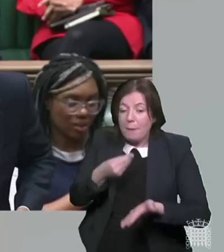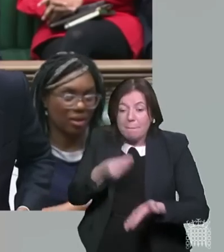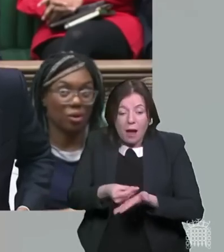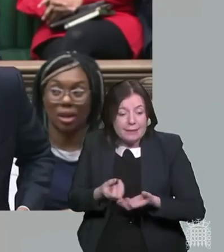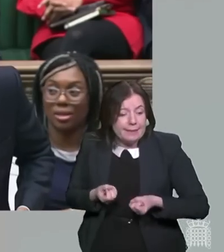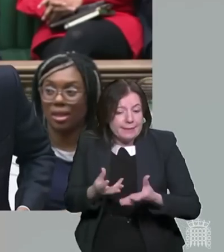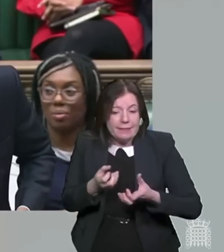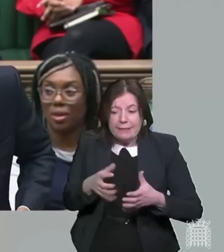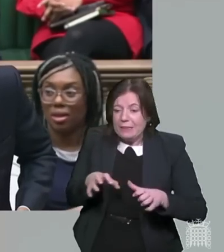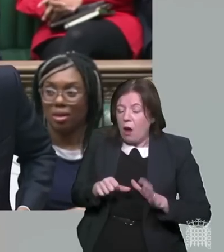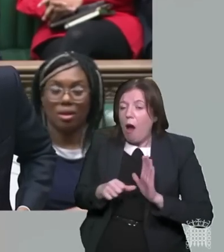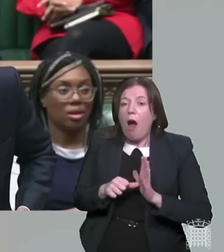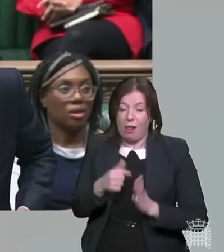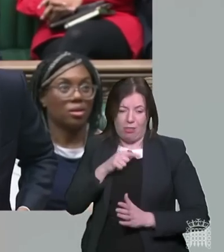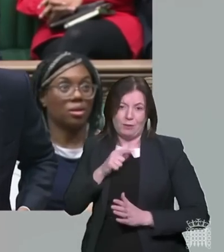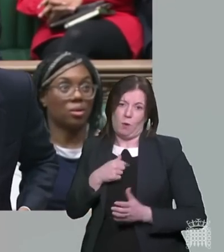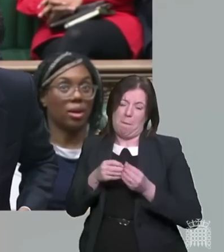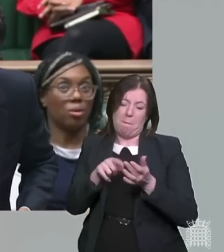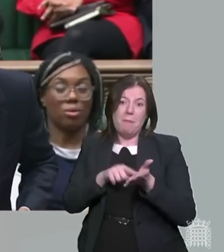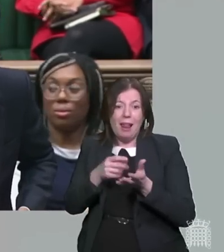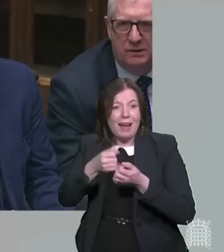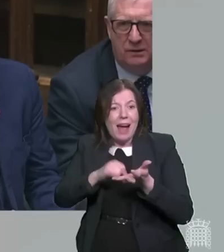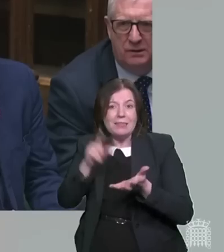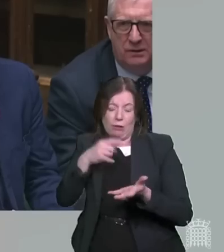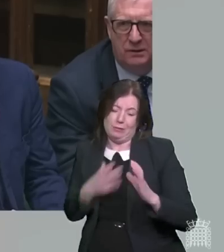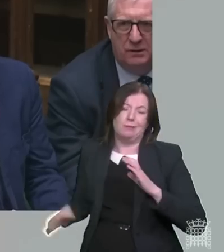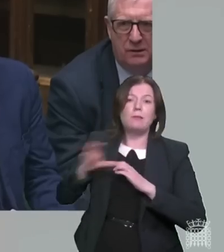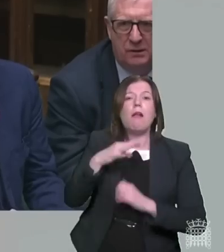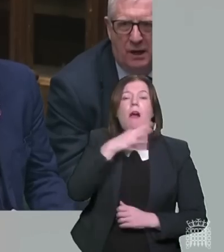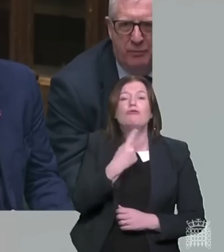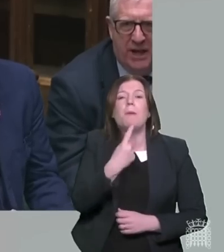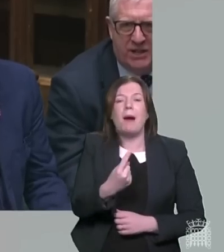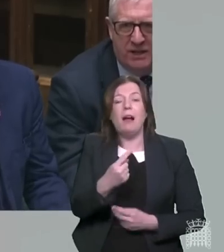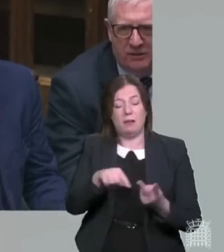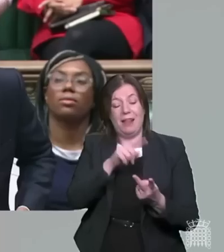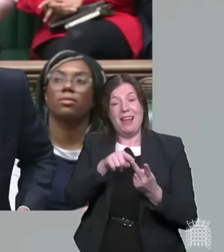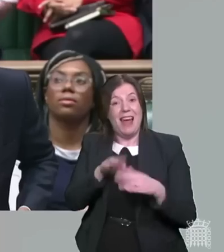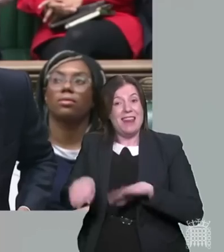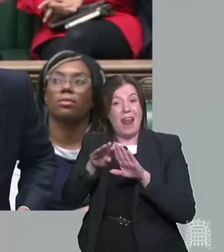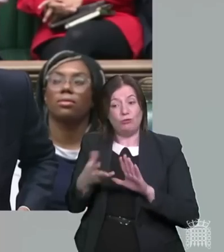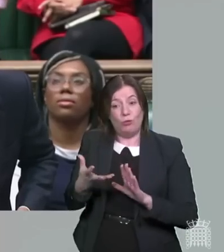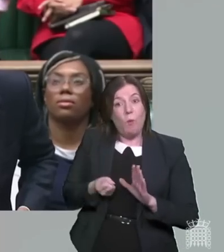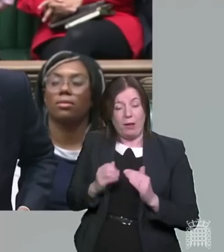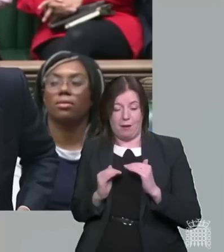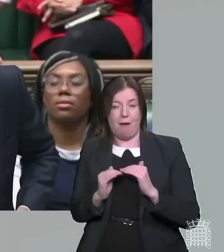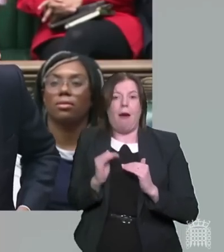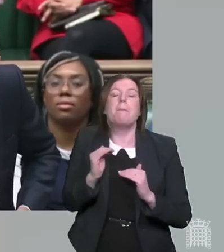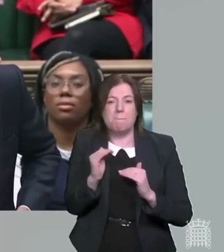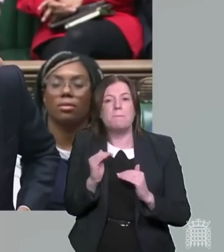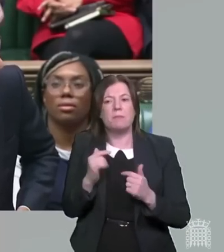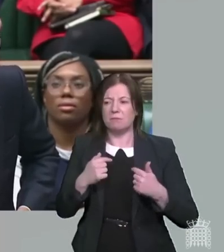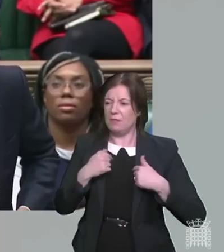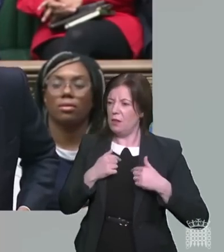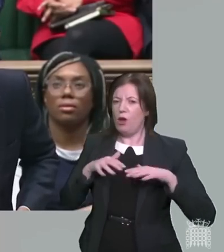we provided £900 of support this winter with energy bills. That's why we're increasing the national living wage to record levels. And we will continue to stand behind